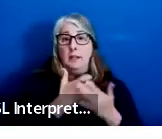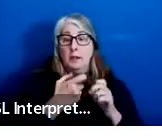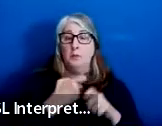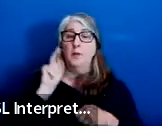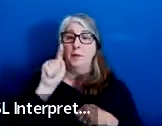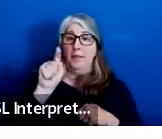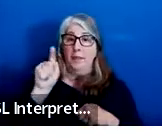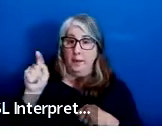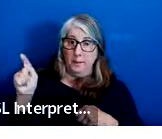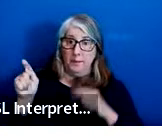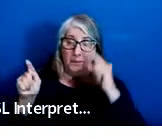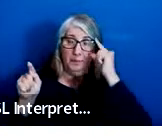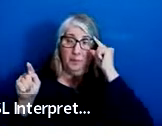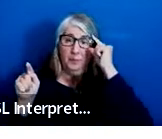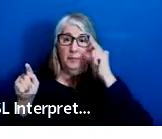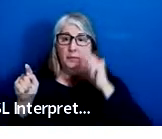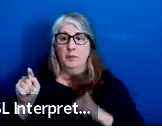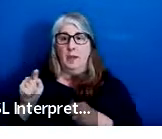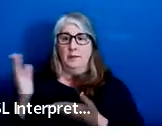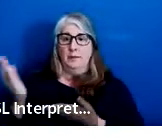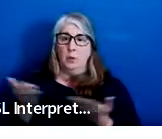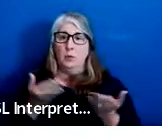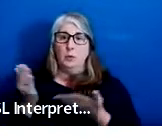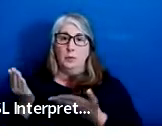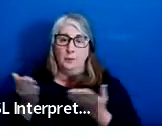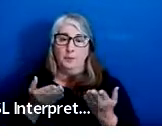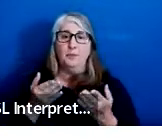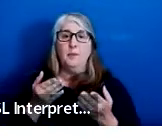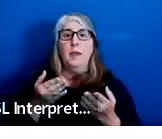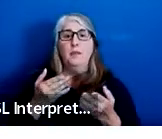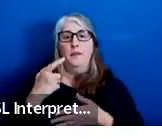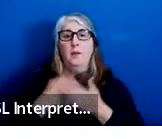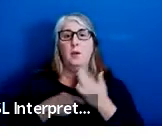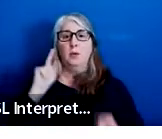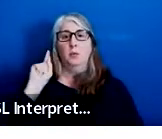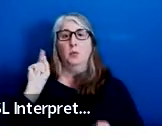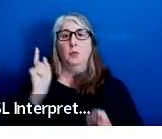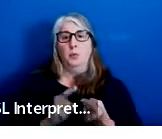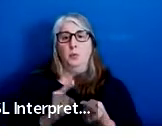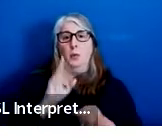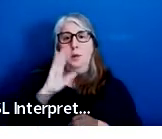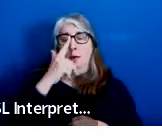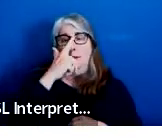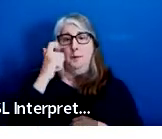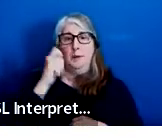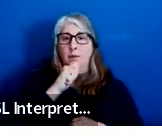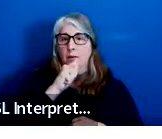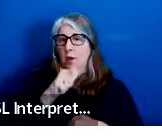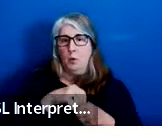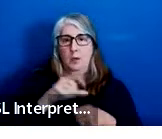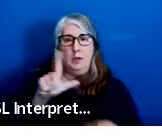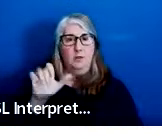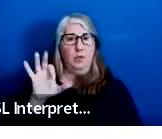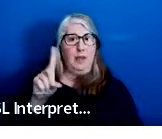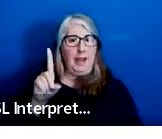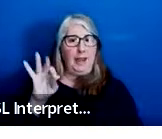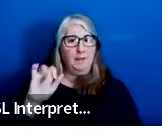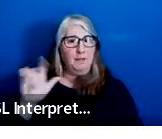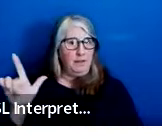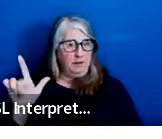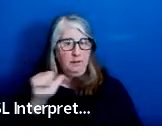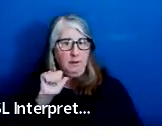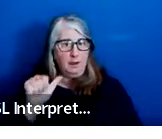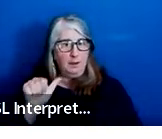these items going into the composting facility and a reduction in costs because the items aren't going into the landfill. Our hope is